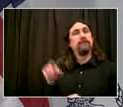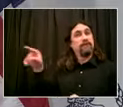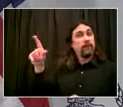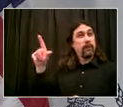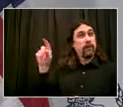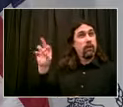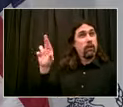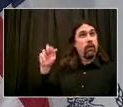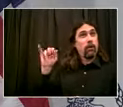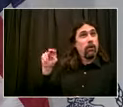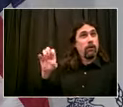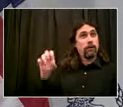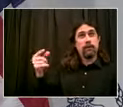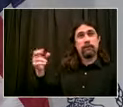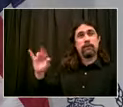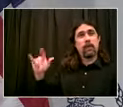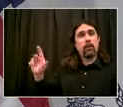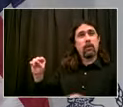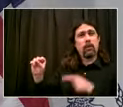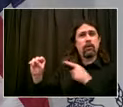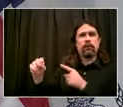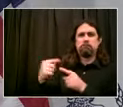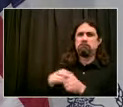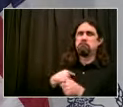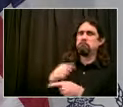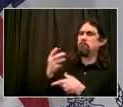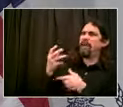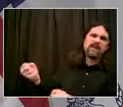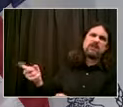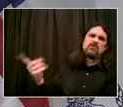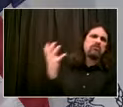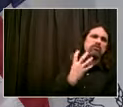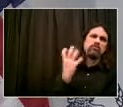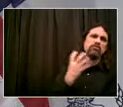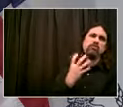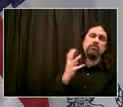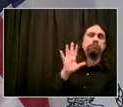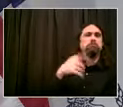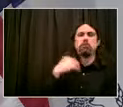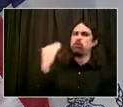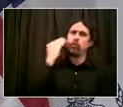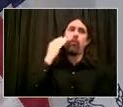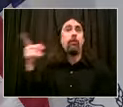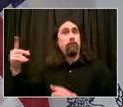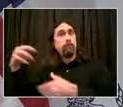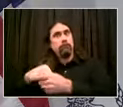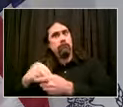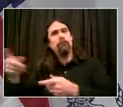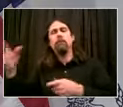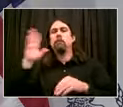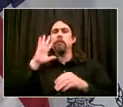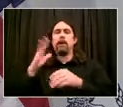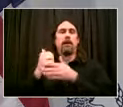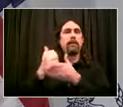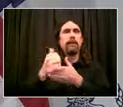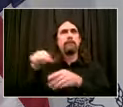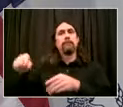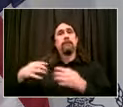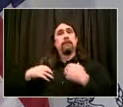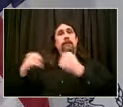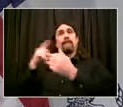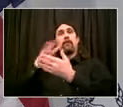keep it going every single day. And that's because she's a great public servant, she's a great leader, but I also know her heart. Born